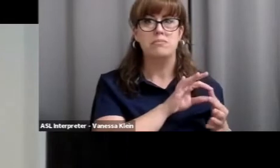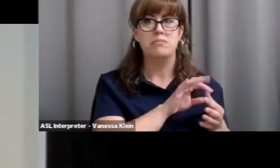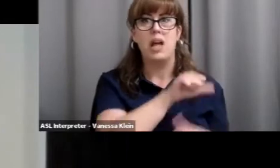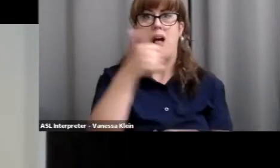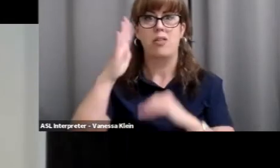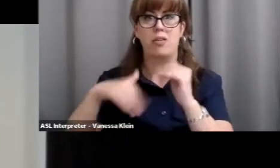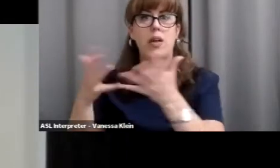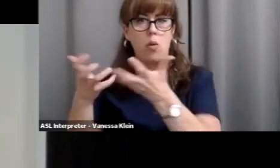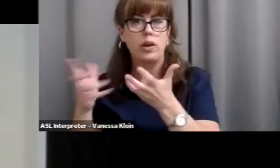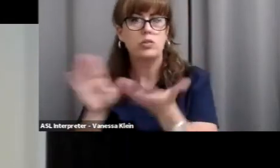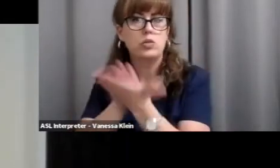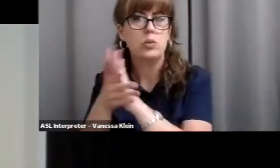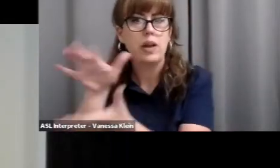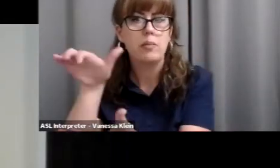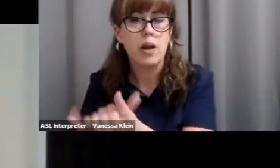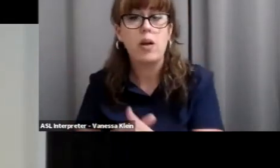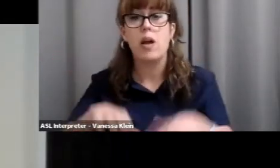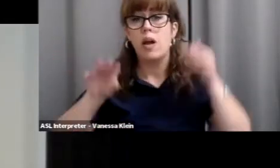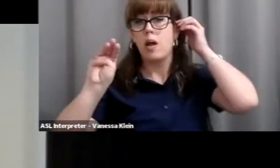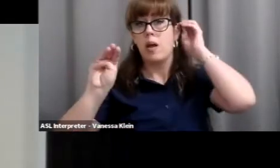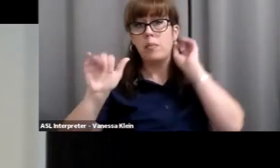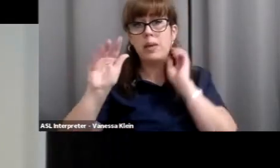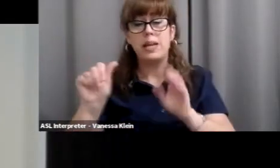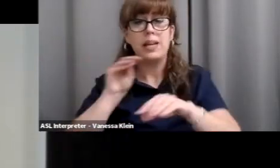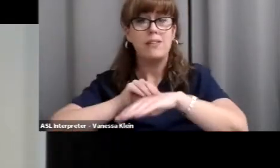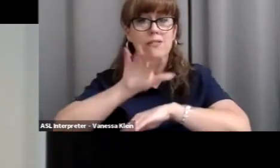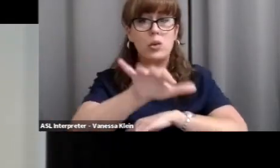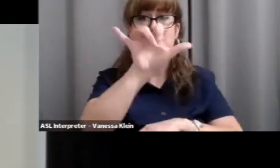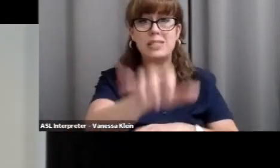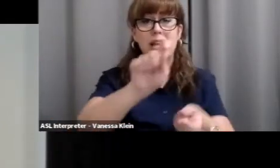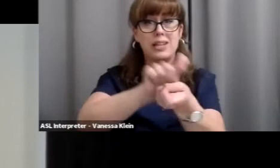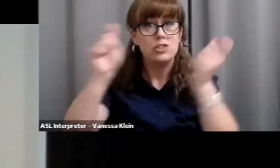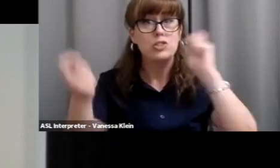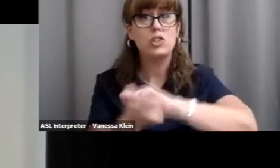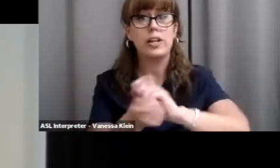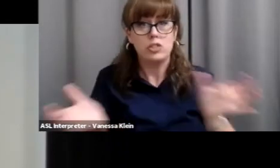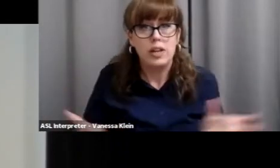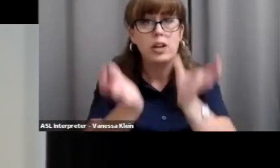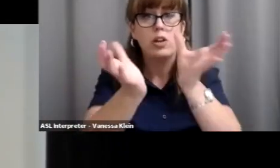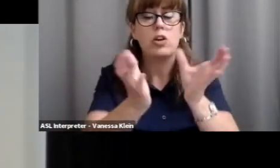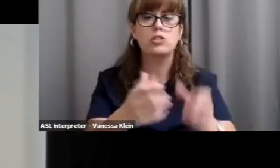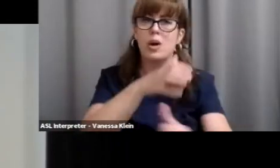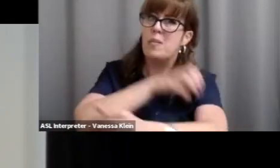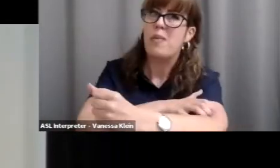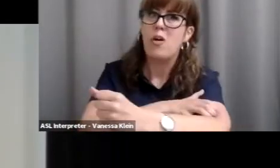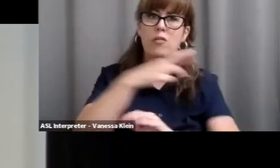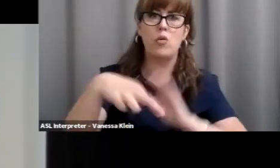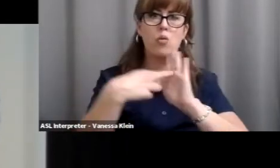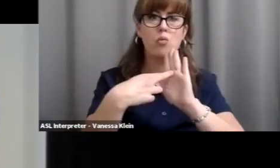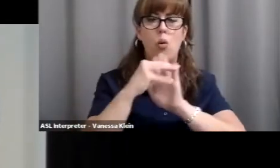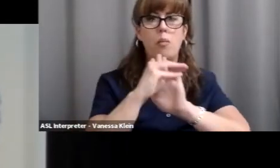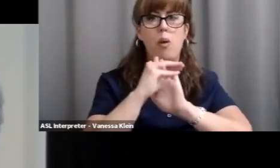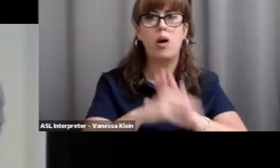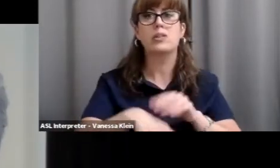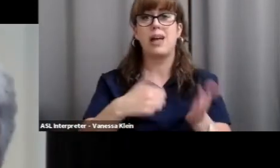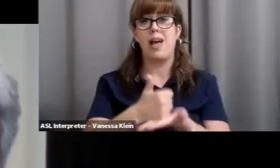the narrative and provide diverse and powerful role models to fuel girls' aspirations